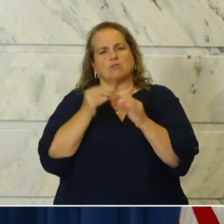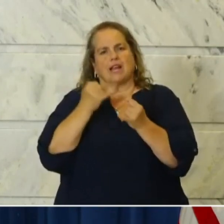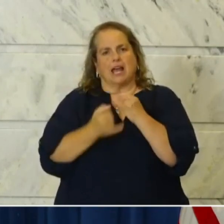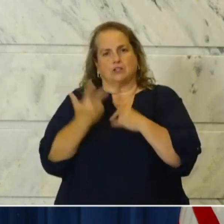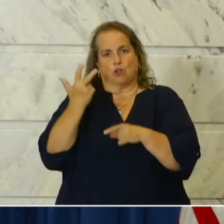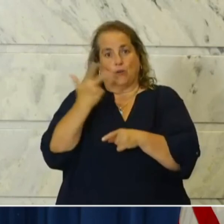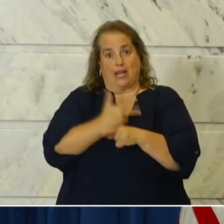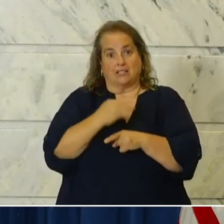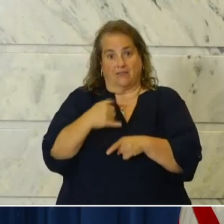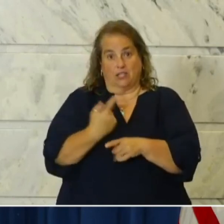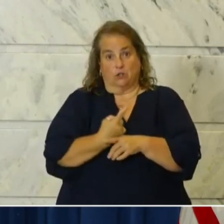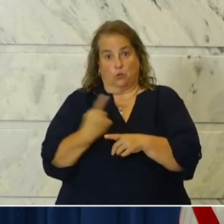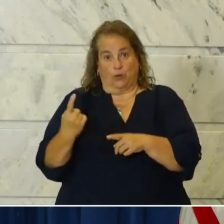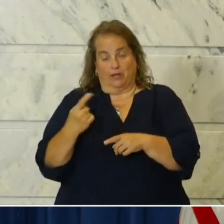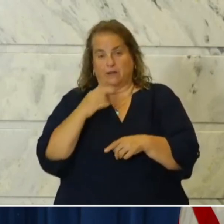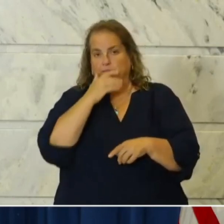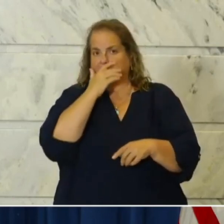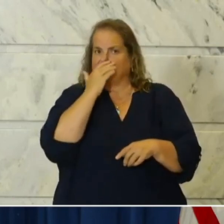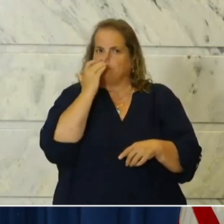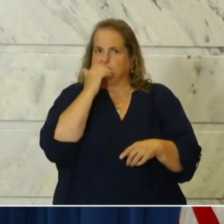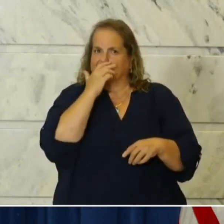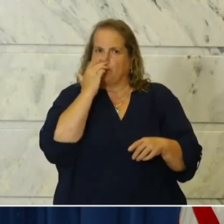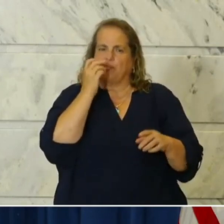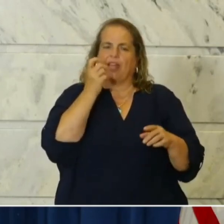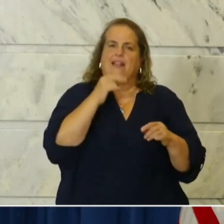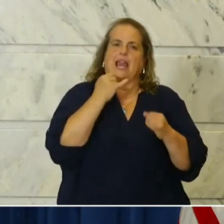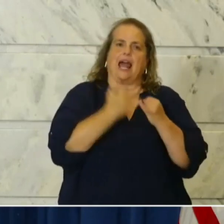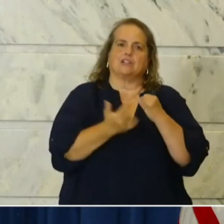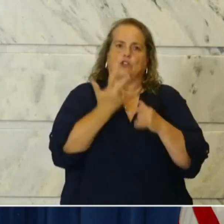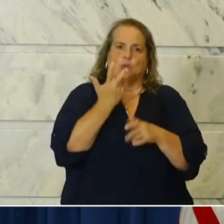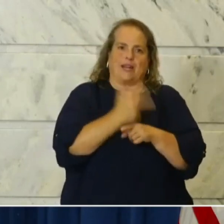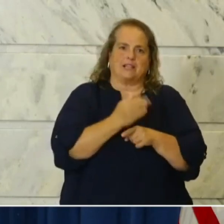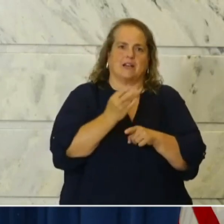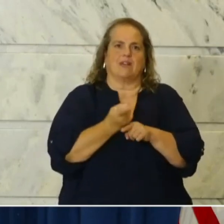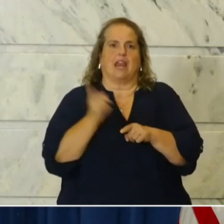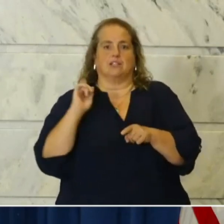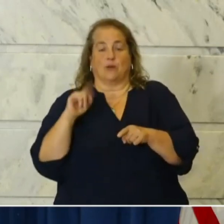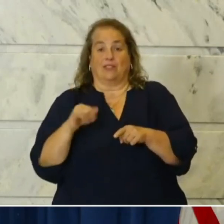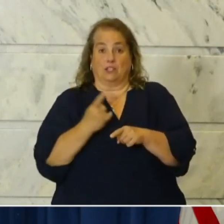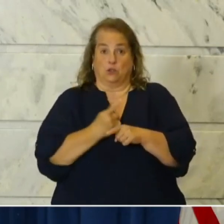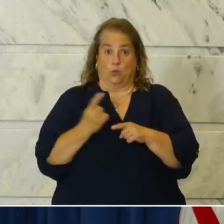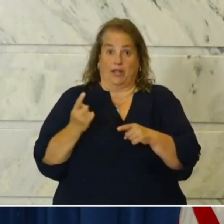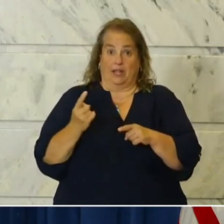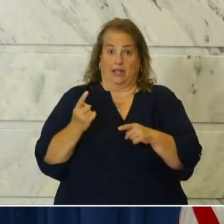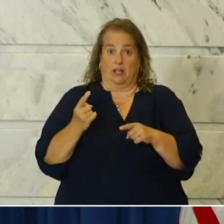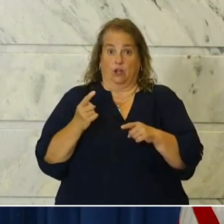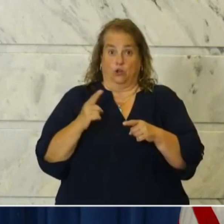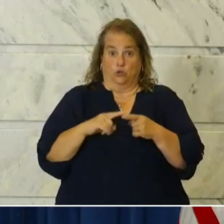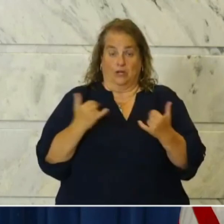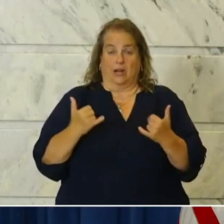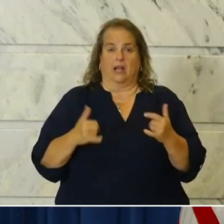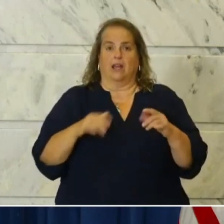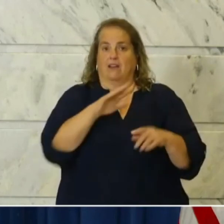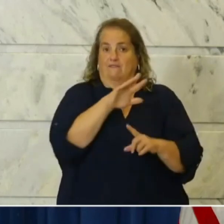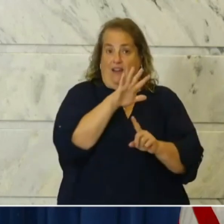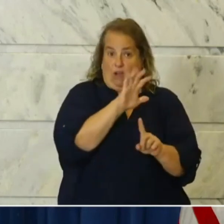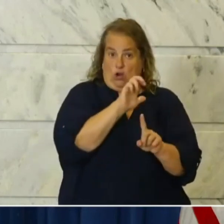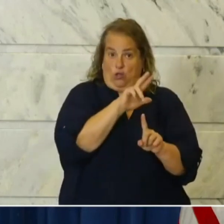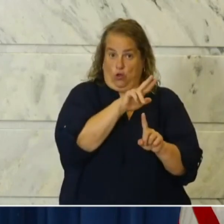week, and then I'm going to read you the numbers the last 3 days of last week. This week, leading up to today,